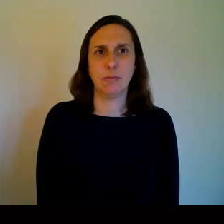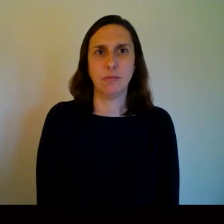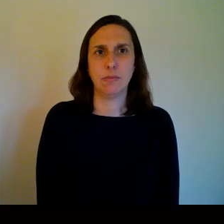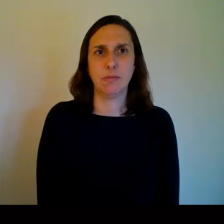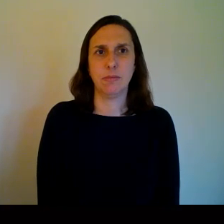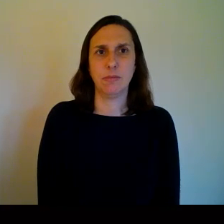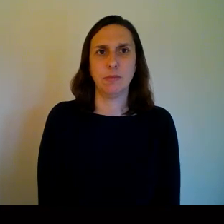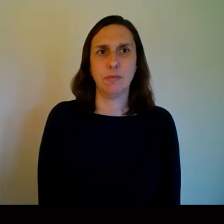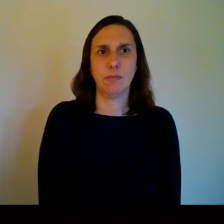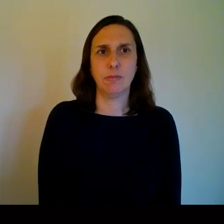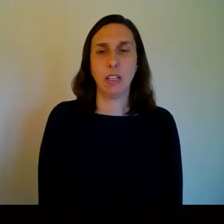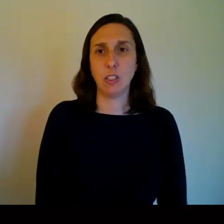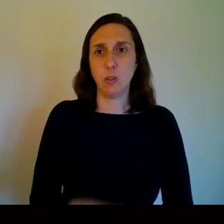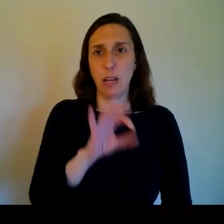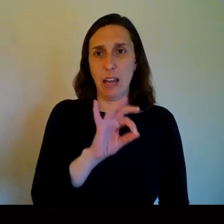equals x plus 2,